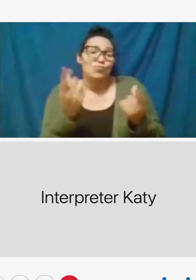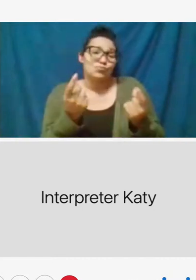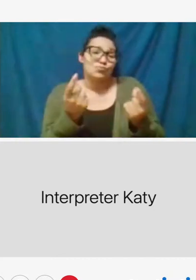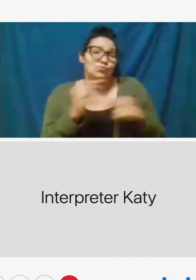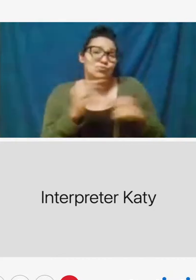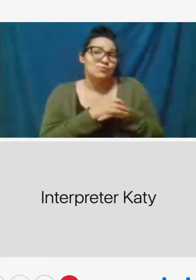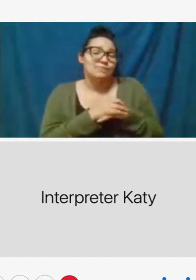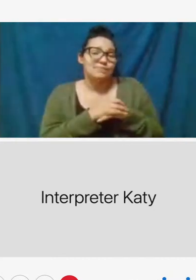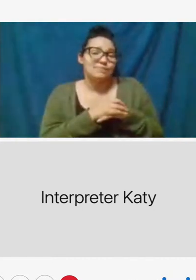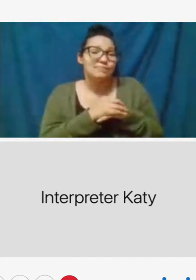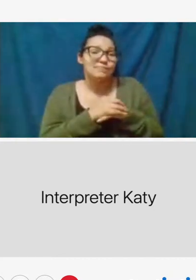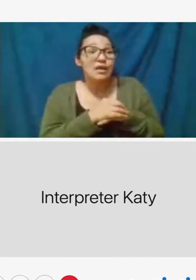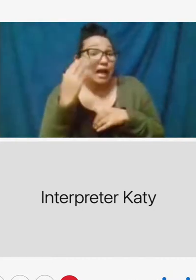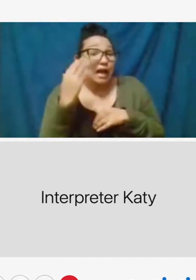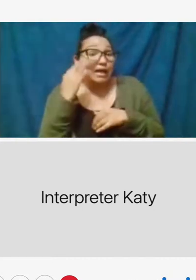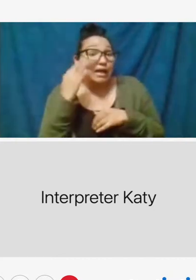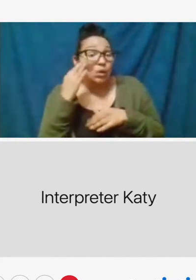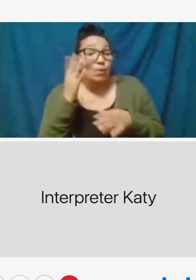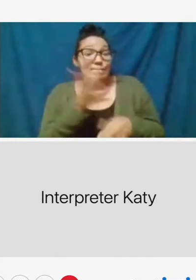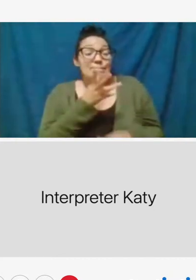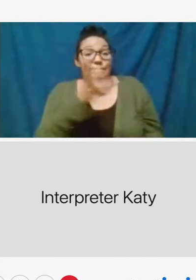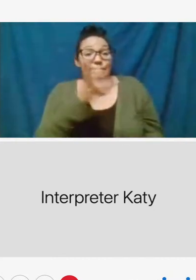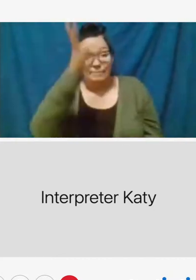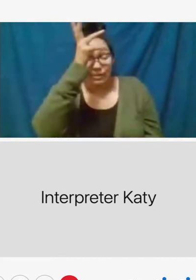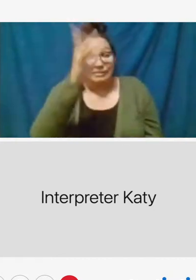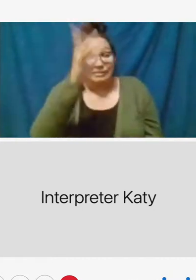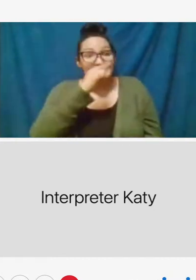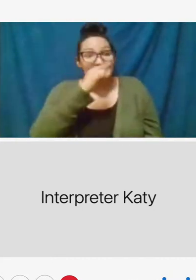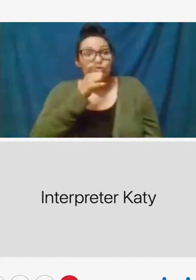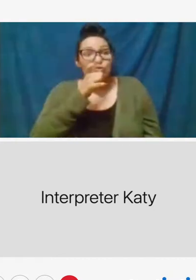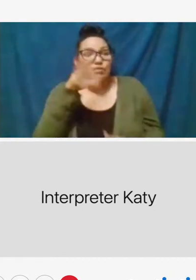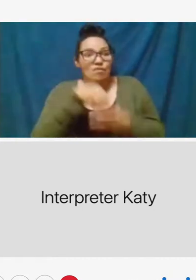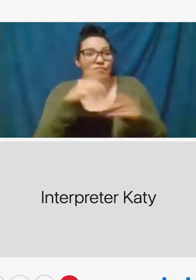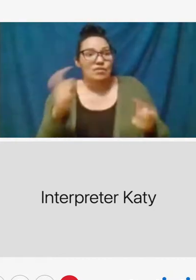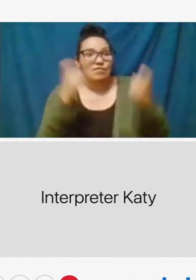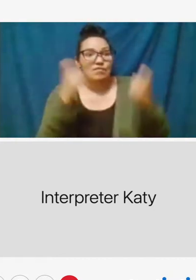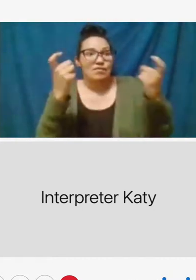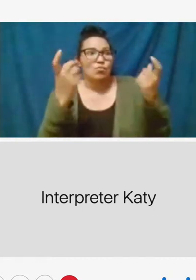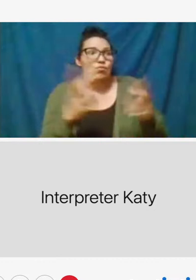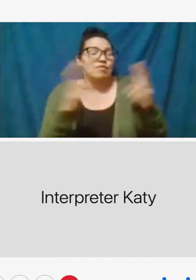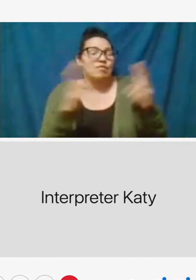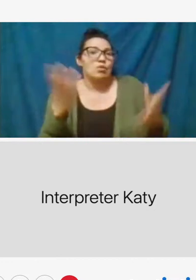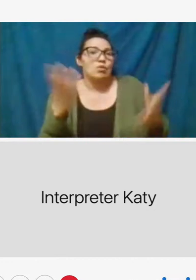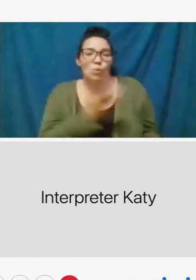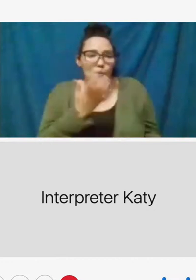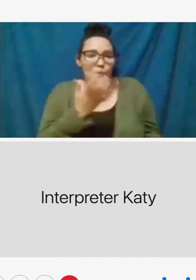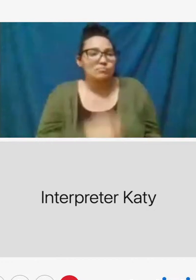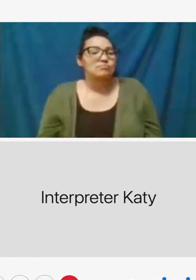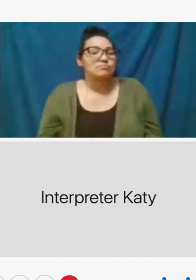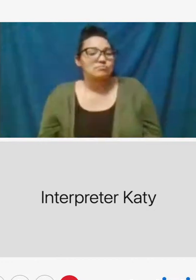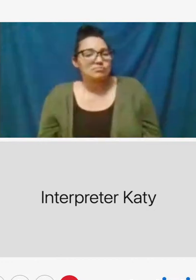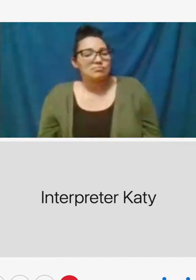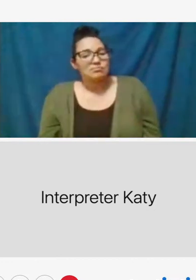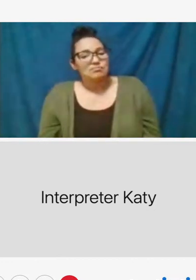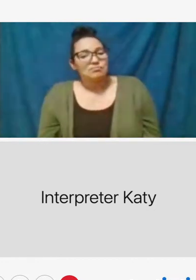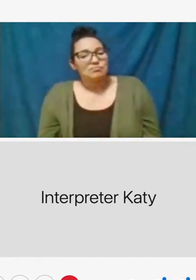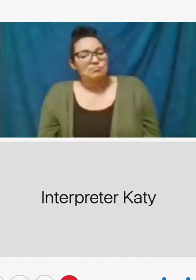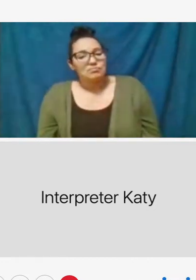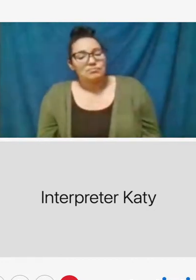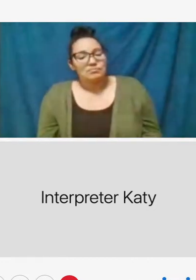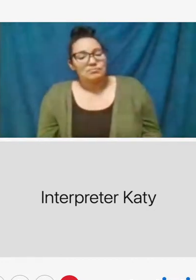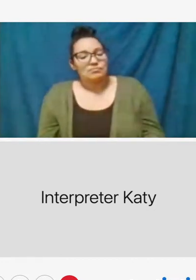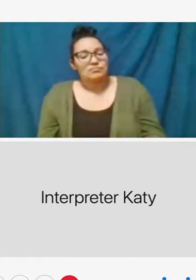parents whose kids were in the fair were really very grateful I also want to bring up um you